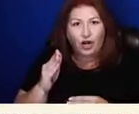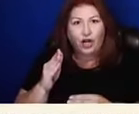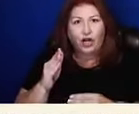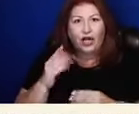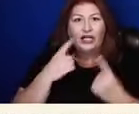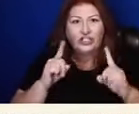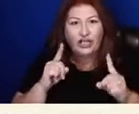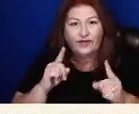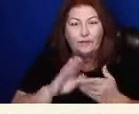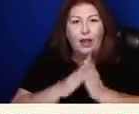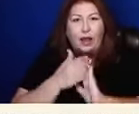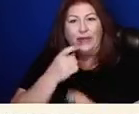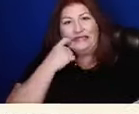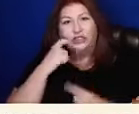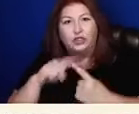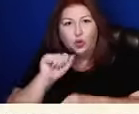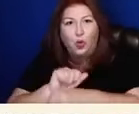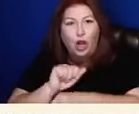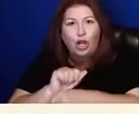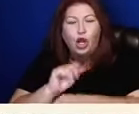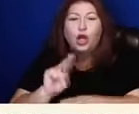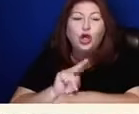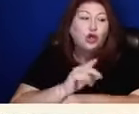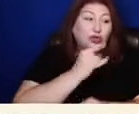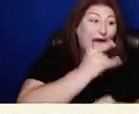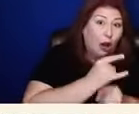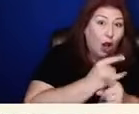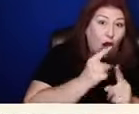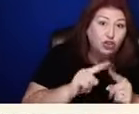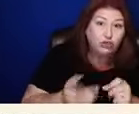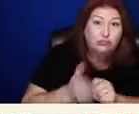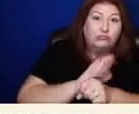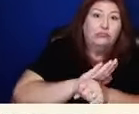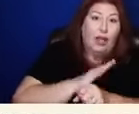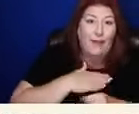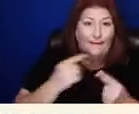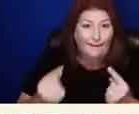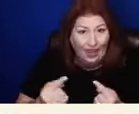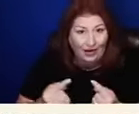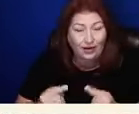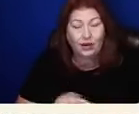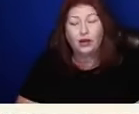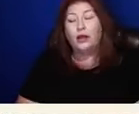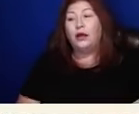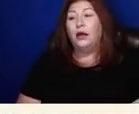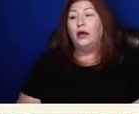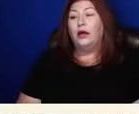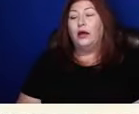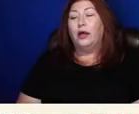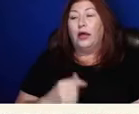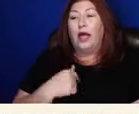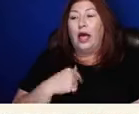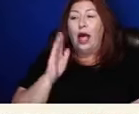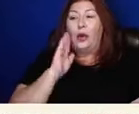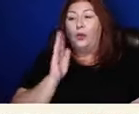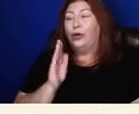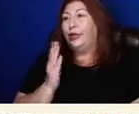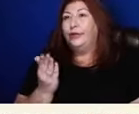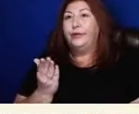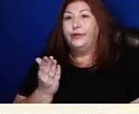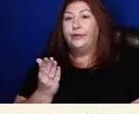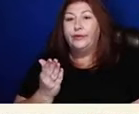work, to use alcohol to cover up the pain that I had. I would, mess